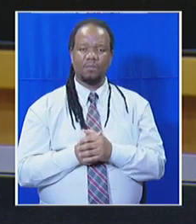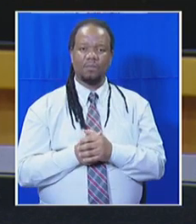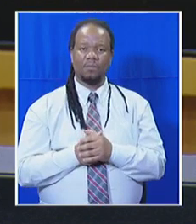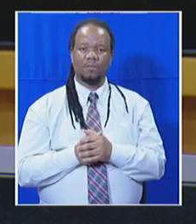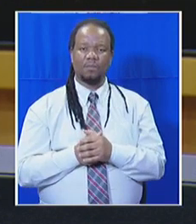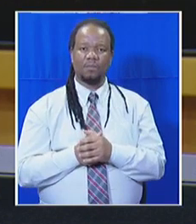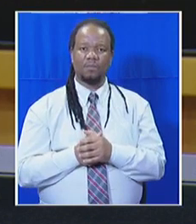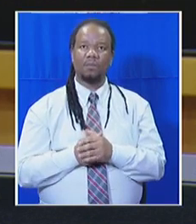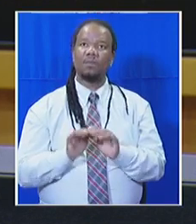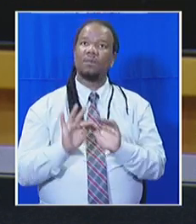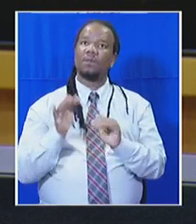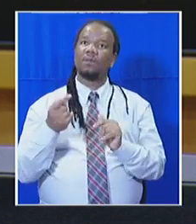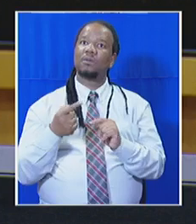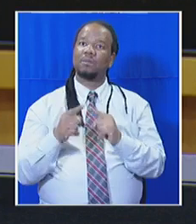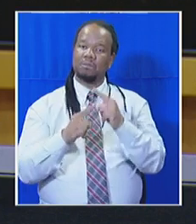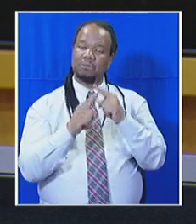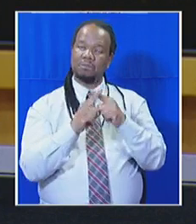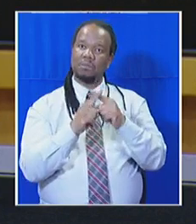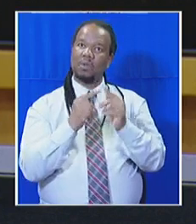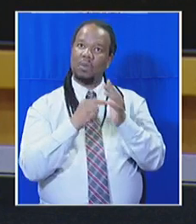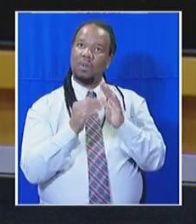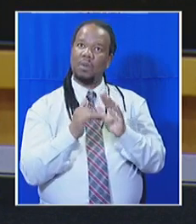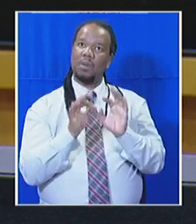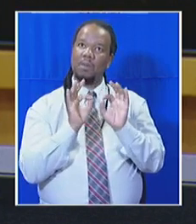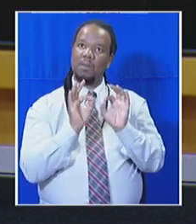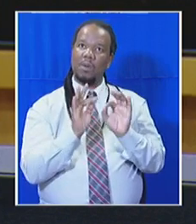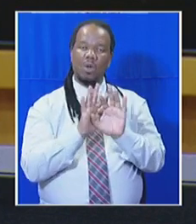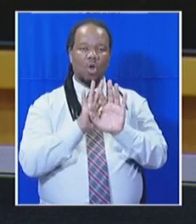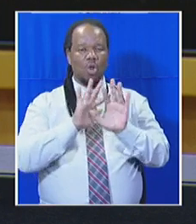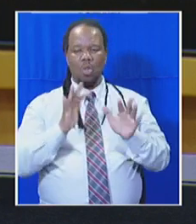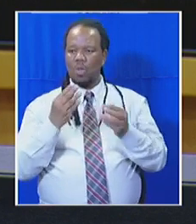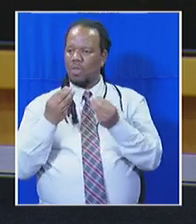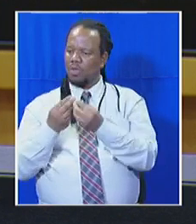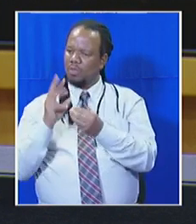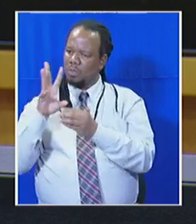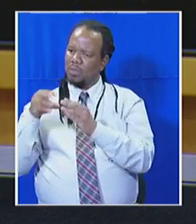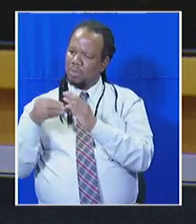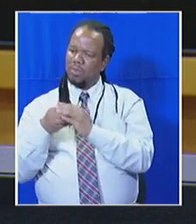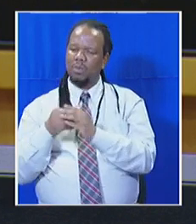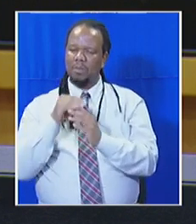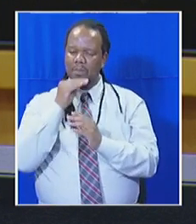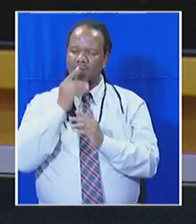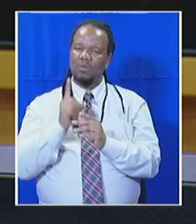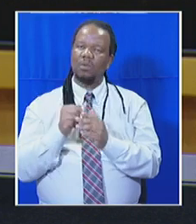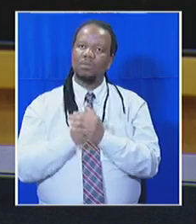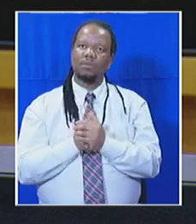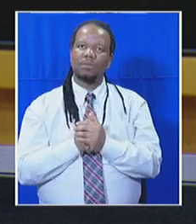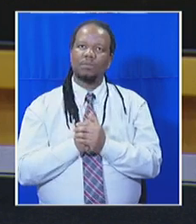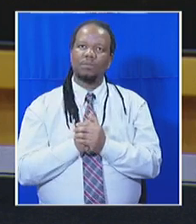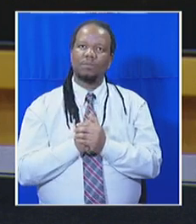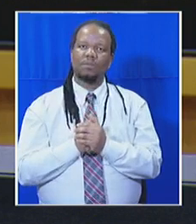And clean audit is an unqualified report without matters of emphasis. That's what it means.